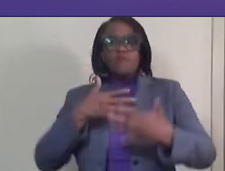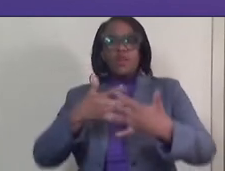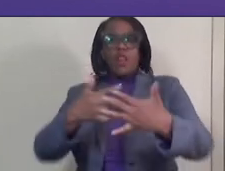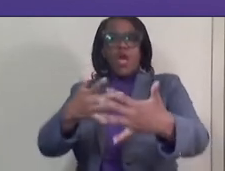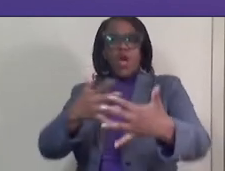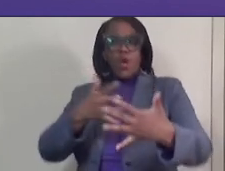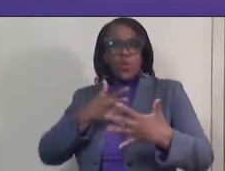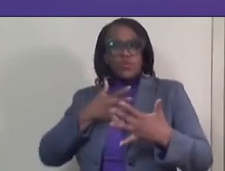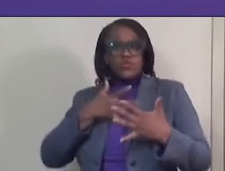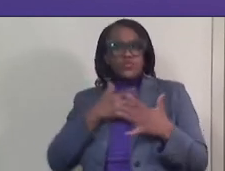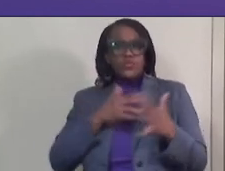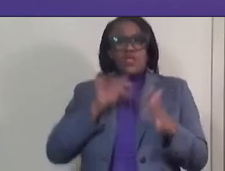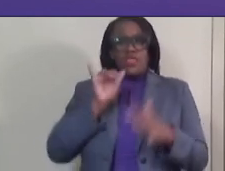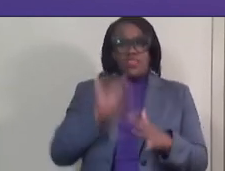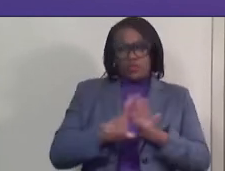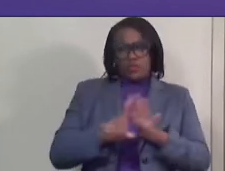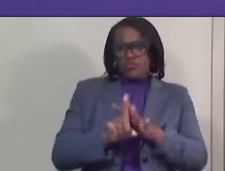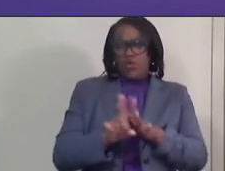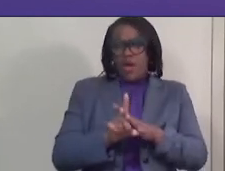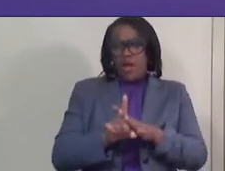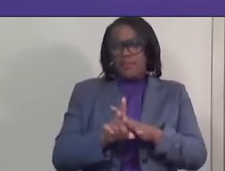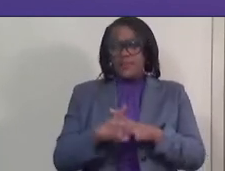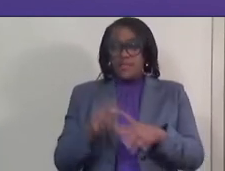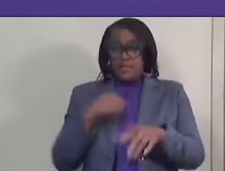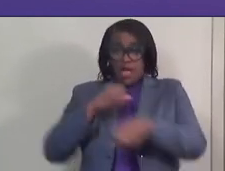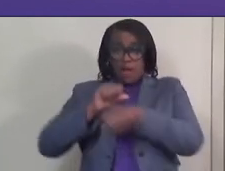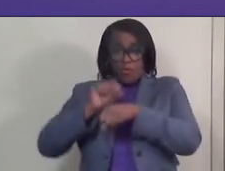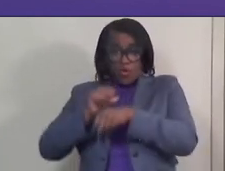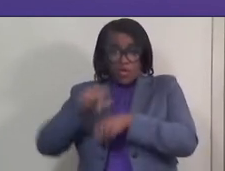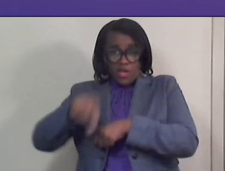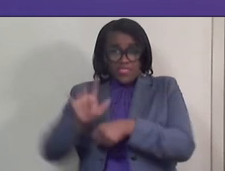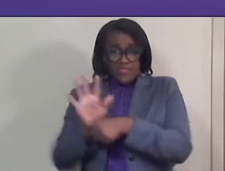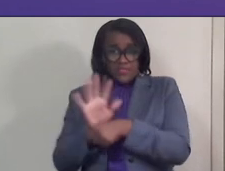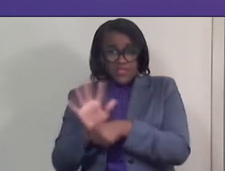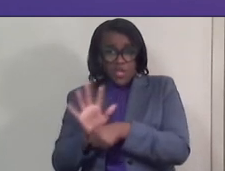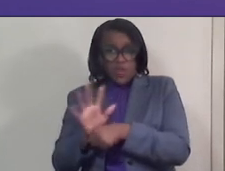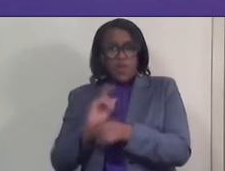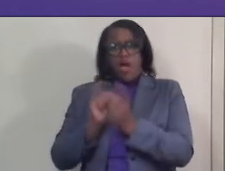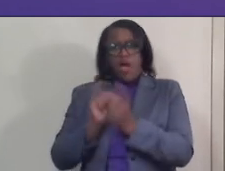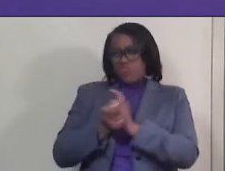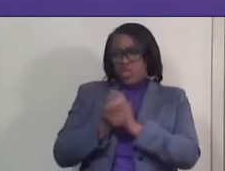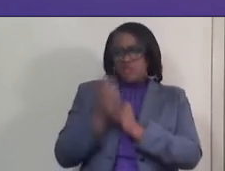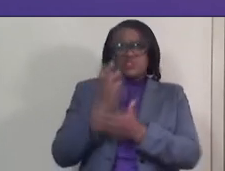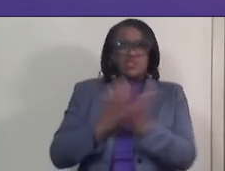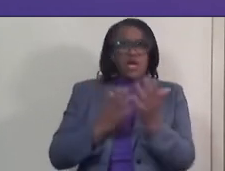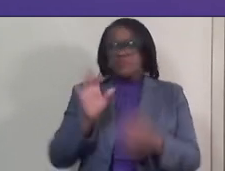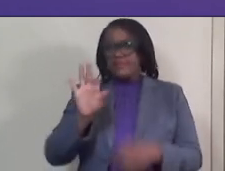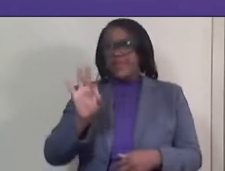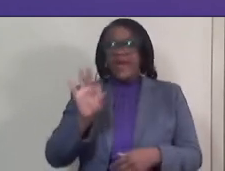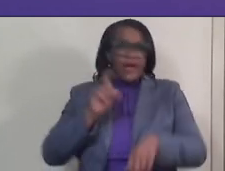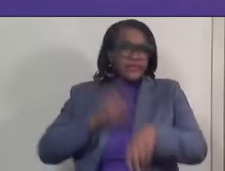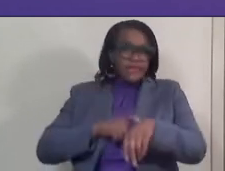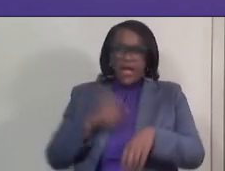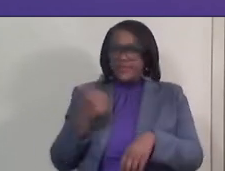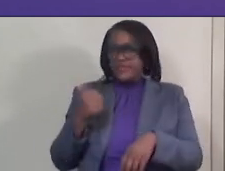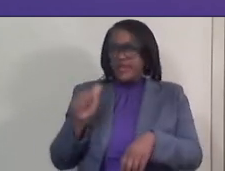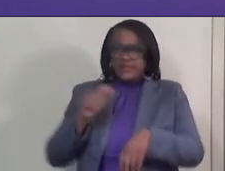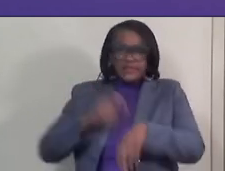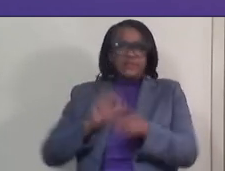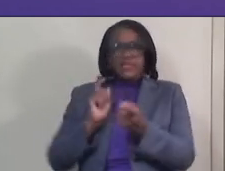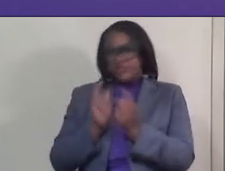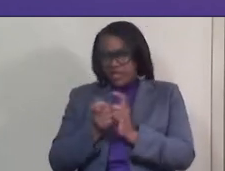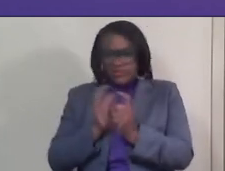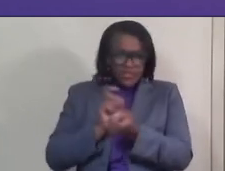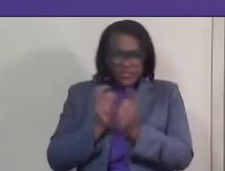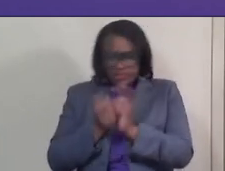tends to show itself. So even in working in this video, I changed it around at least 9-10 different times. And